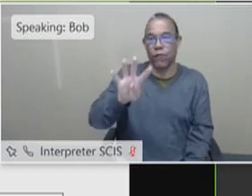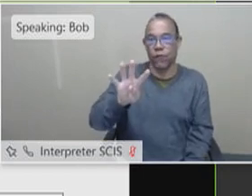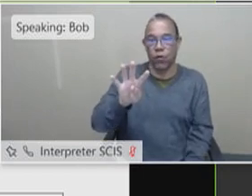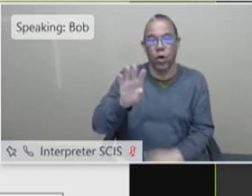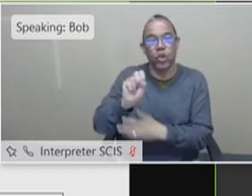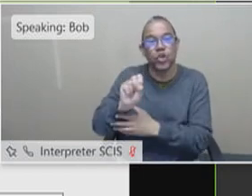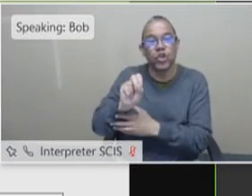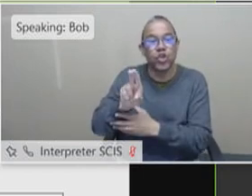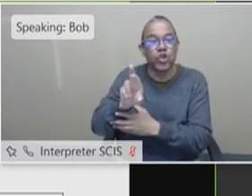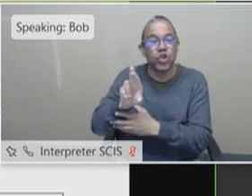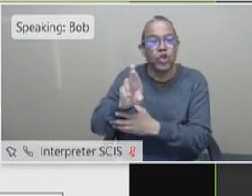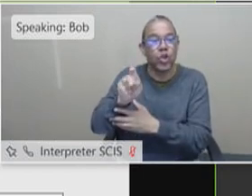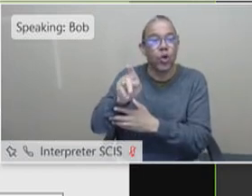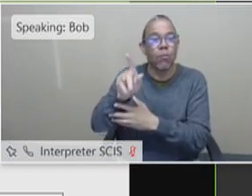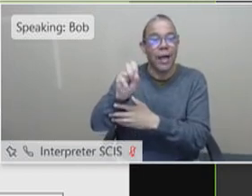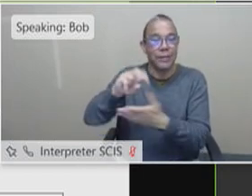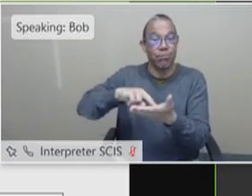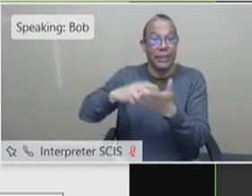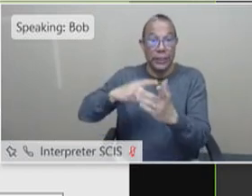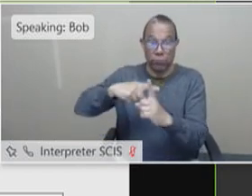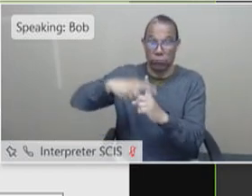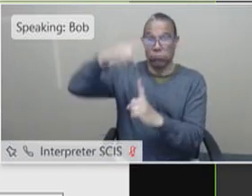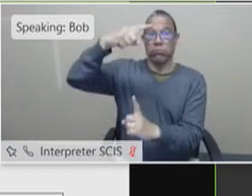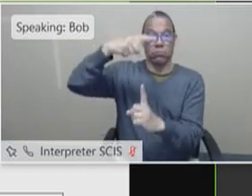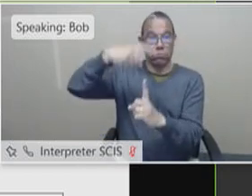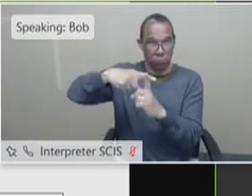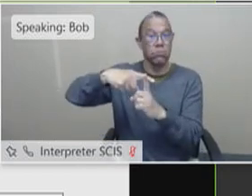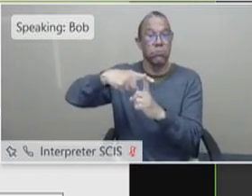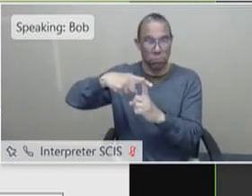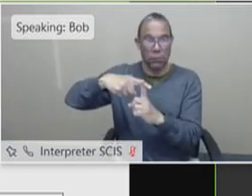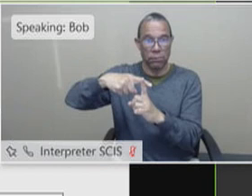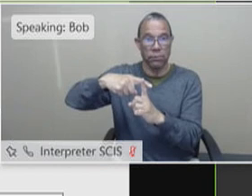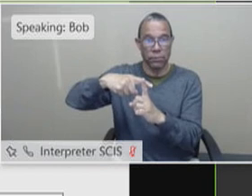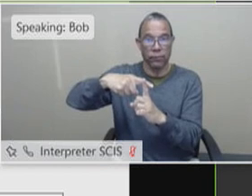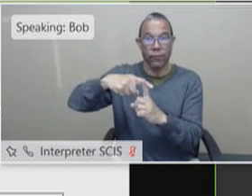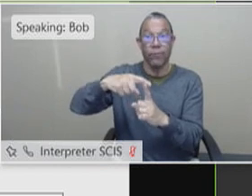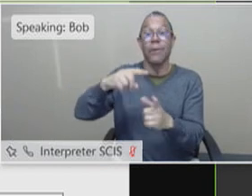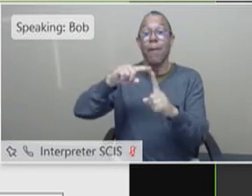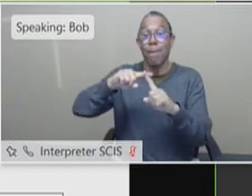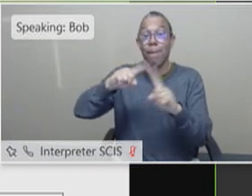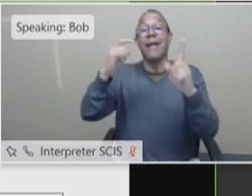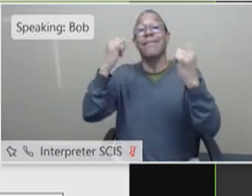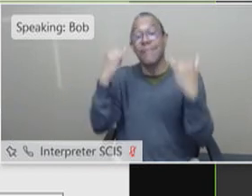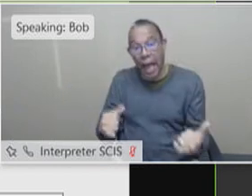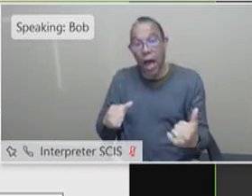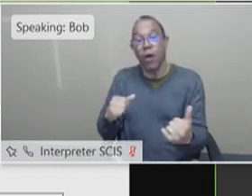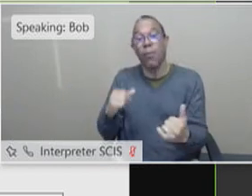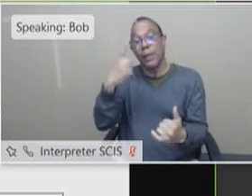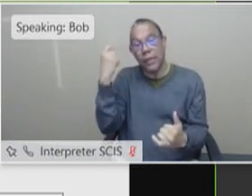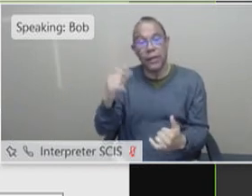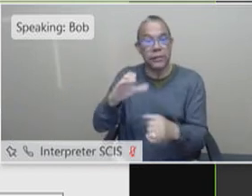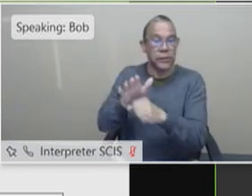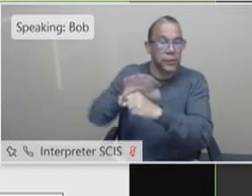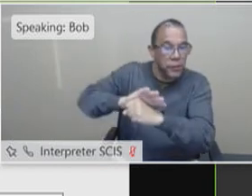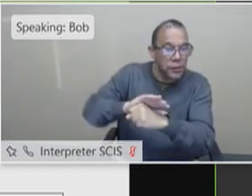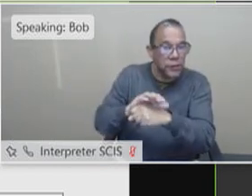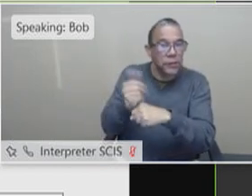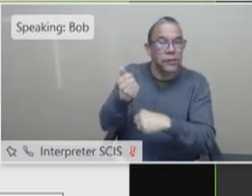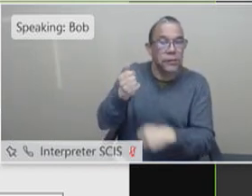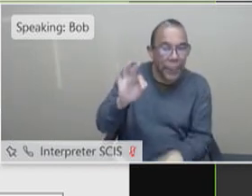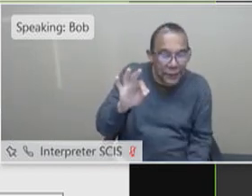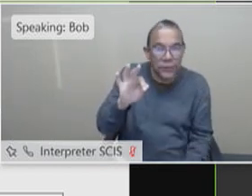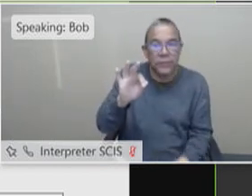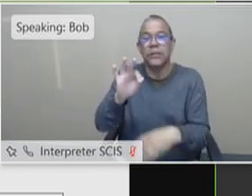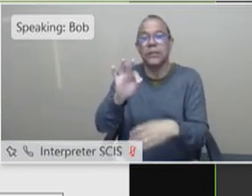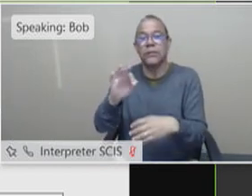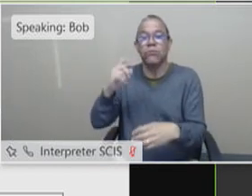fund. Because of the sharp decline in revenues that we expect through the end of the fiscal year, the $68.7 million